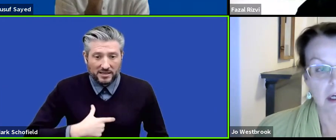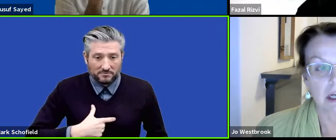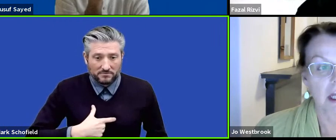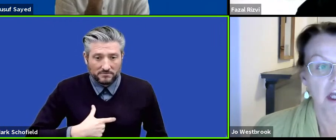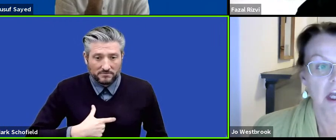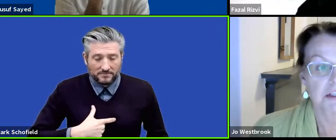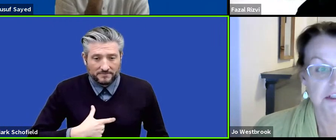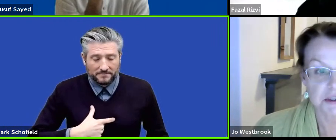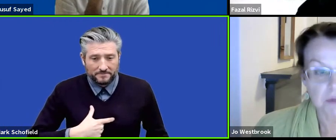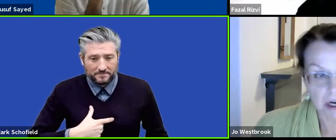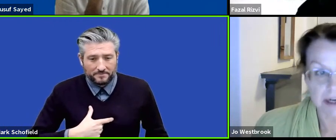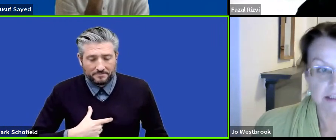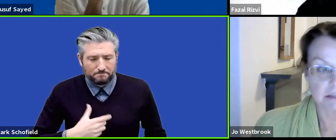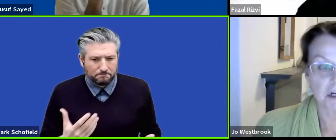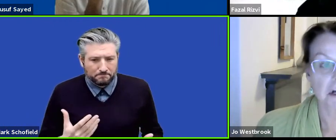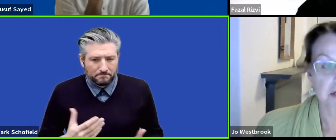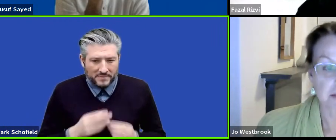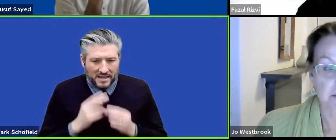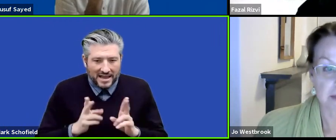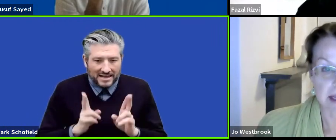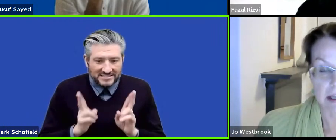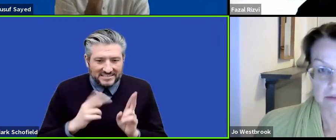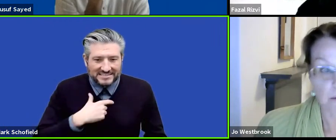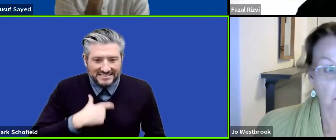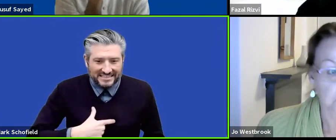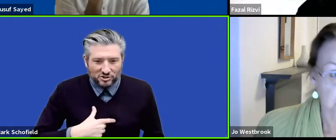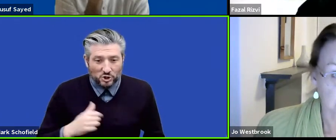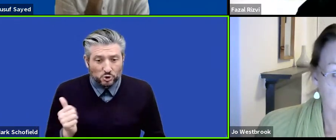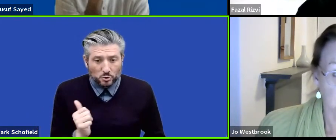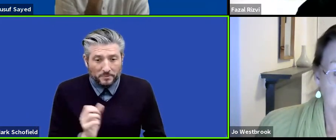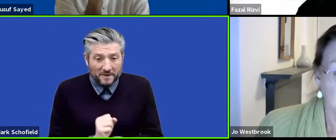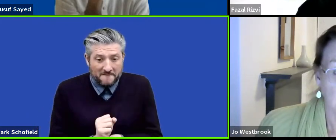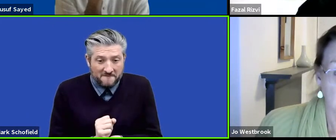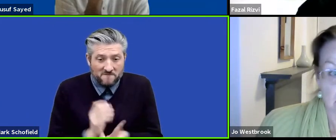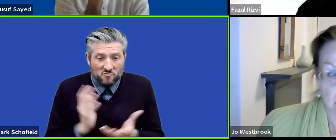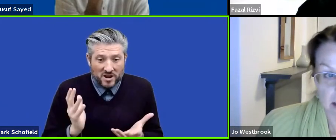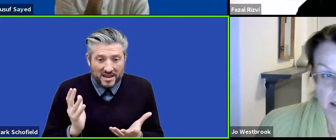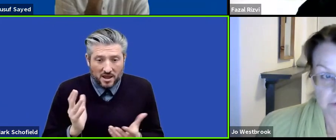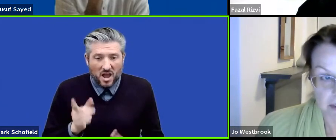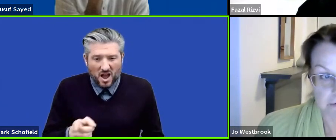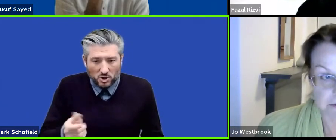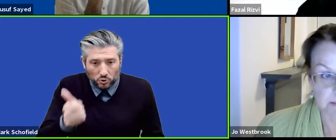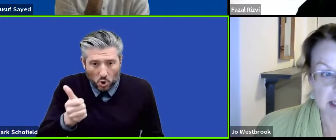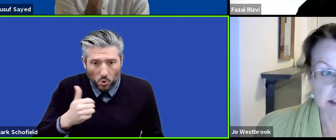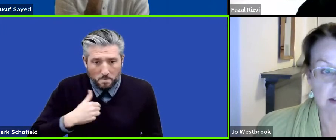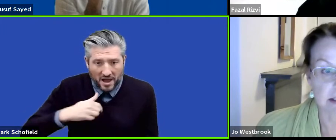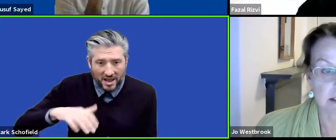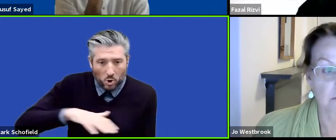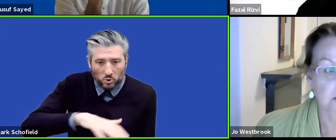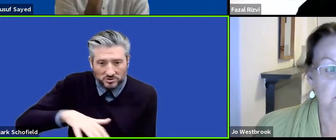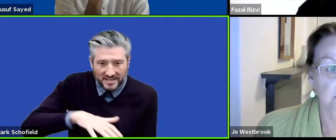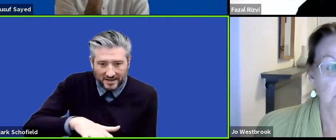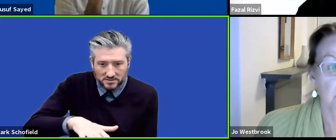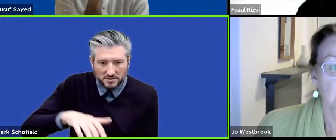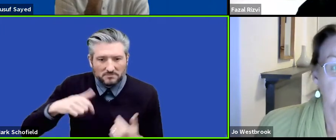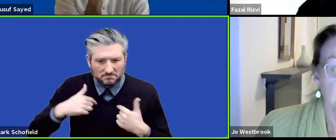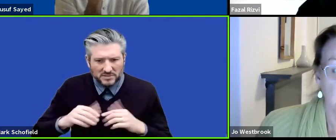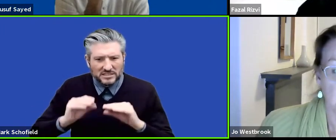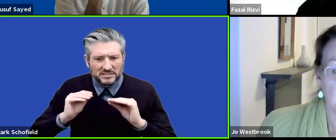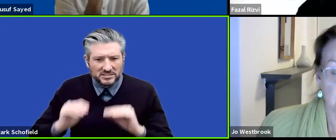do the kind of learning that they want, even if, as Pat says, it's not